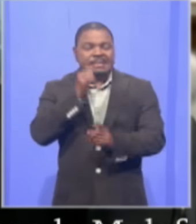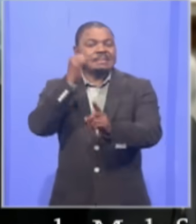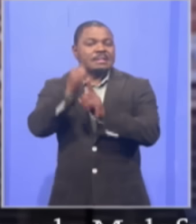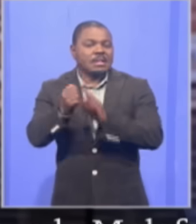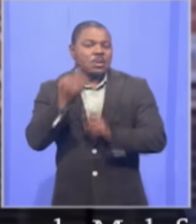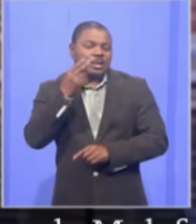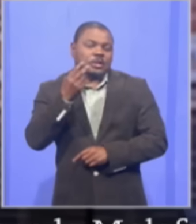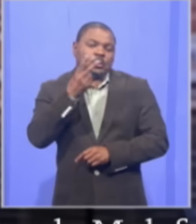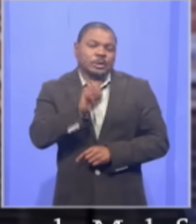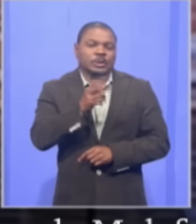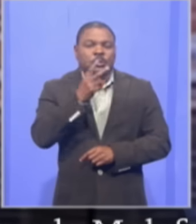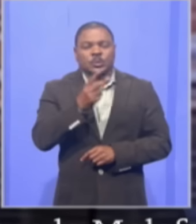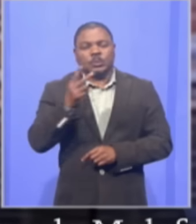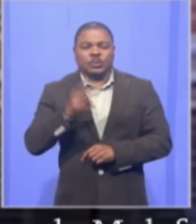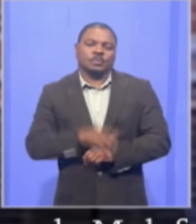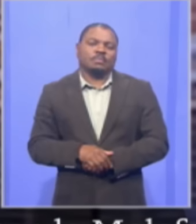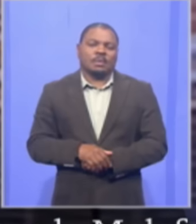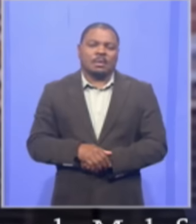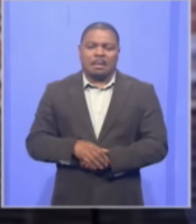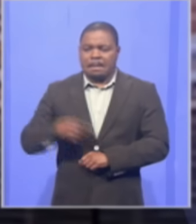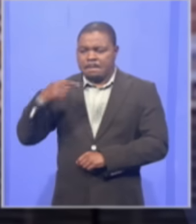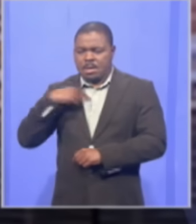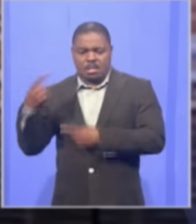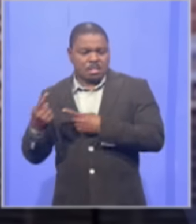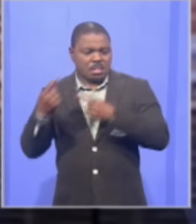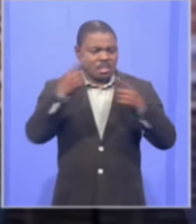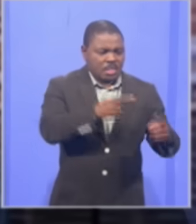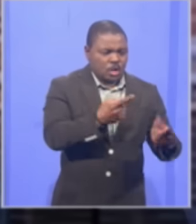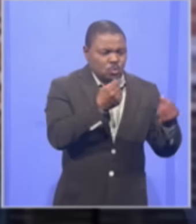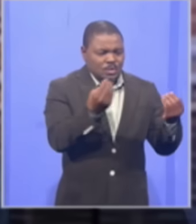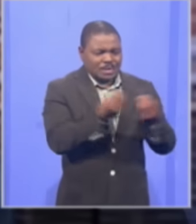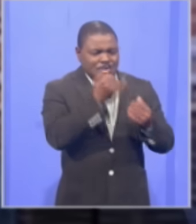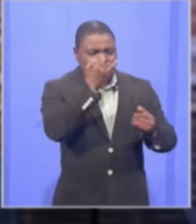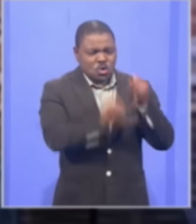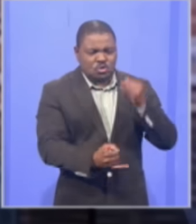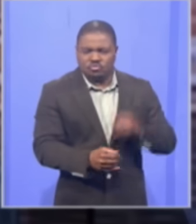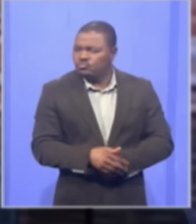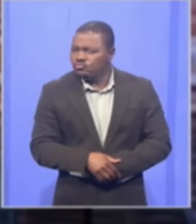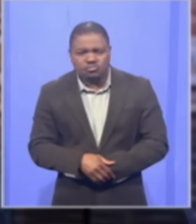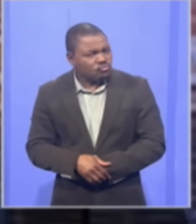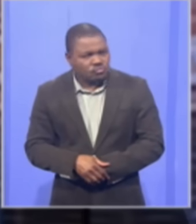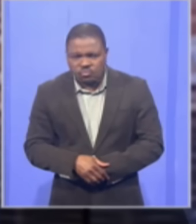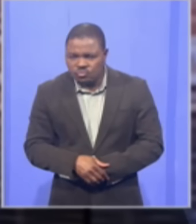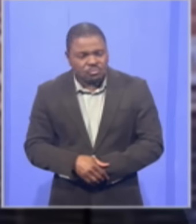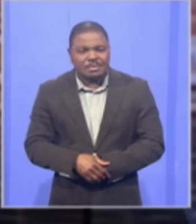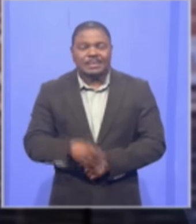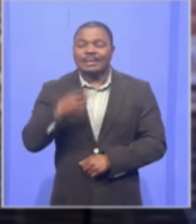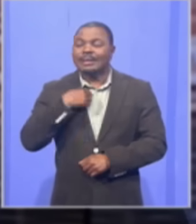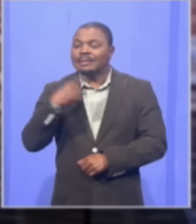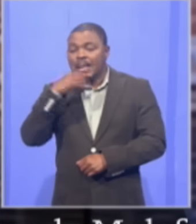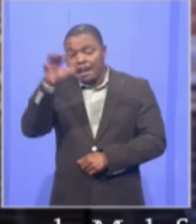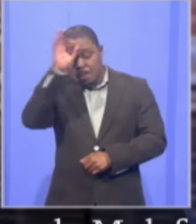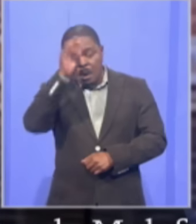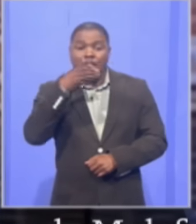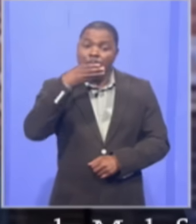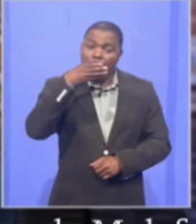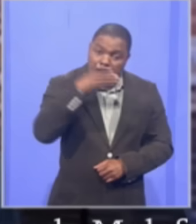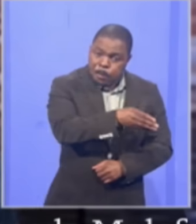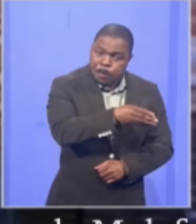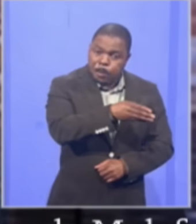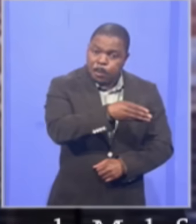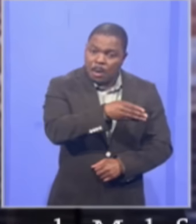2022. I didn't go there for anything wrong. And as I'm saying, the police were there. And